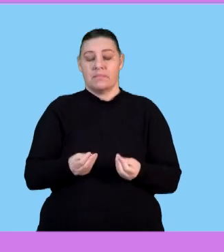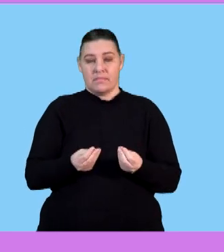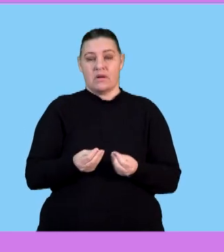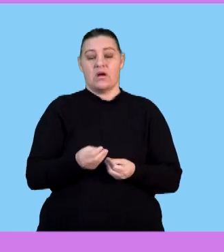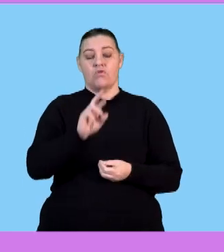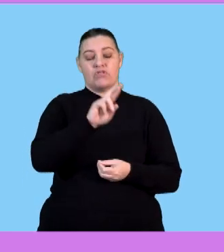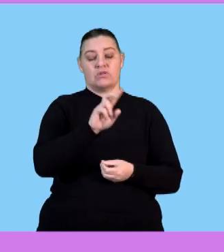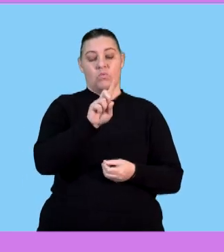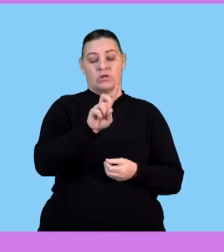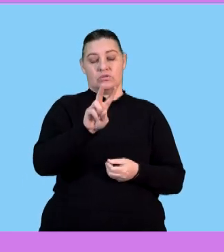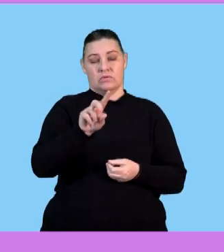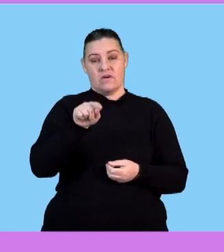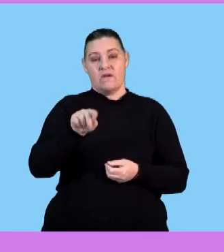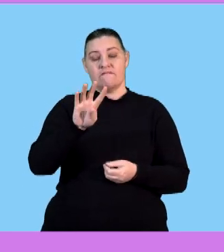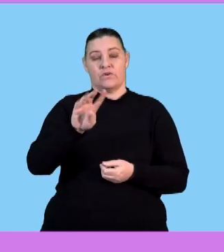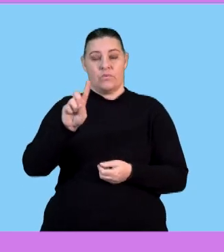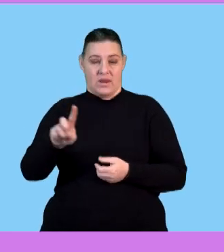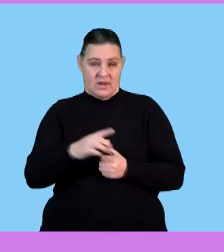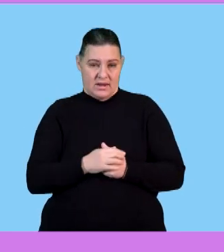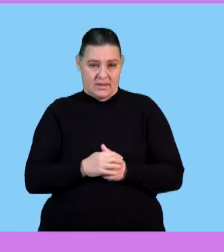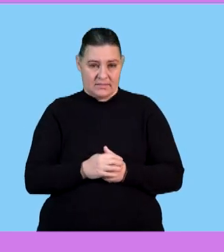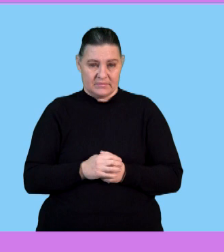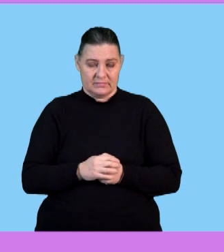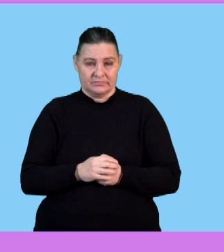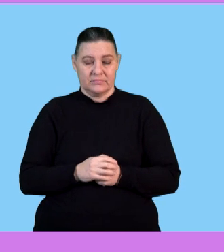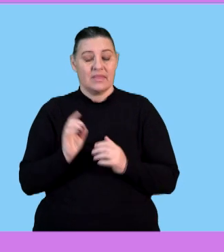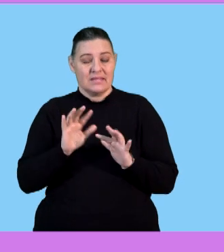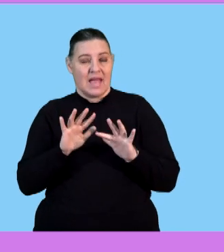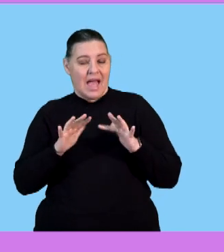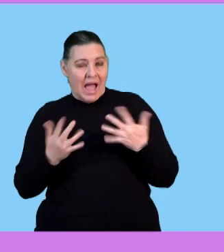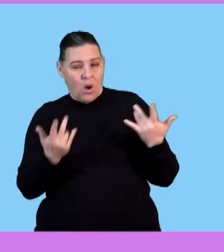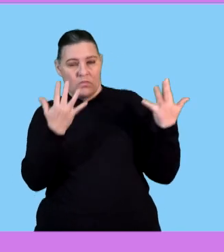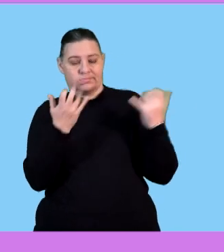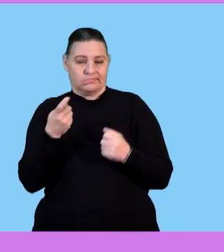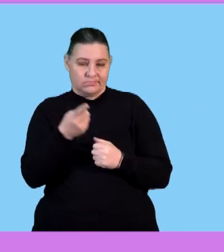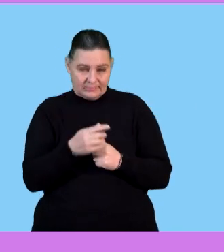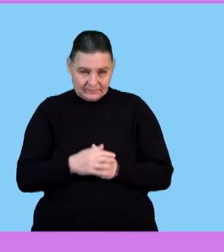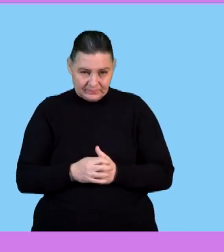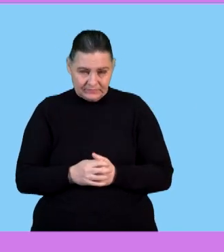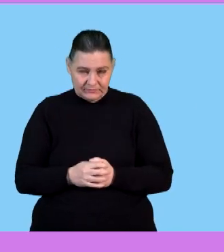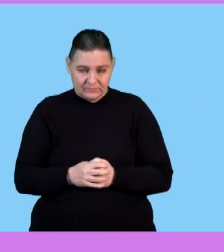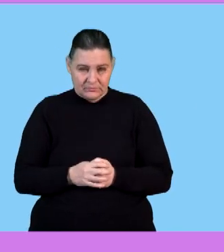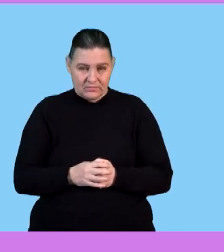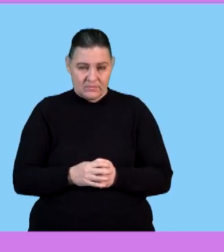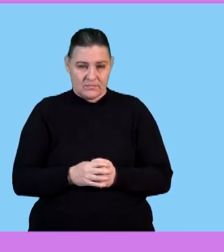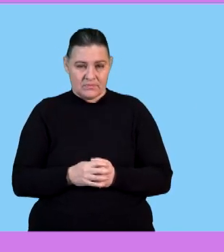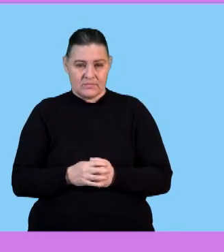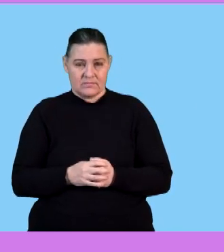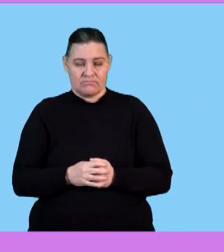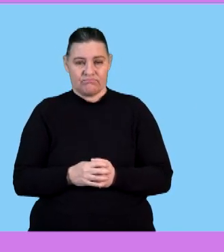41. And that's the amount at B. That's how VAT was calculated. Great